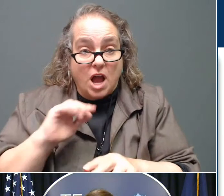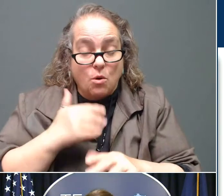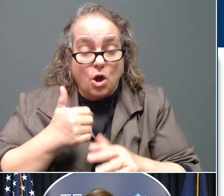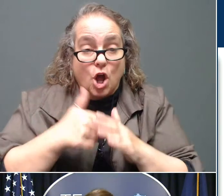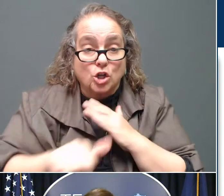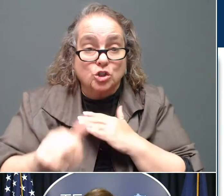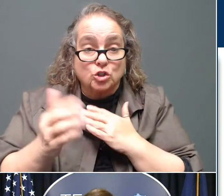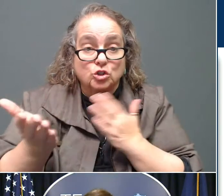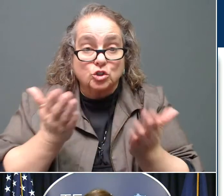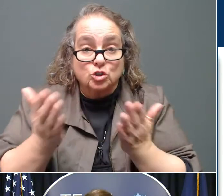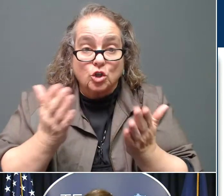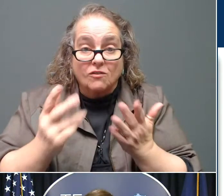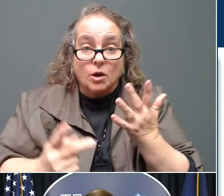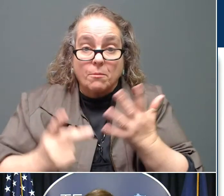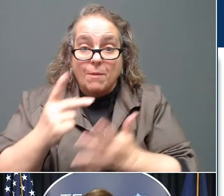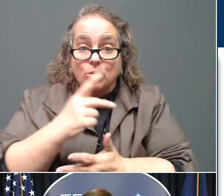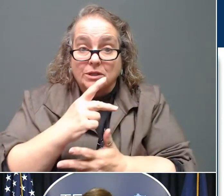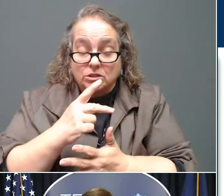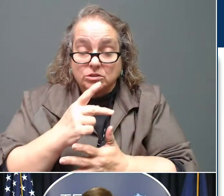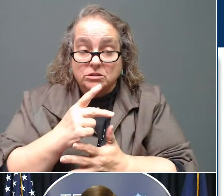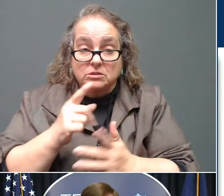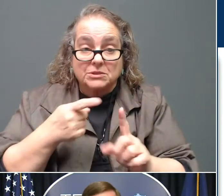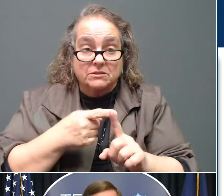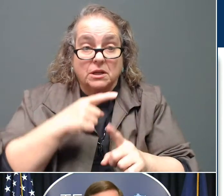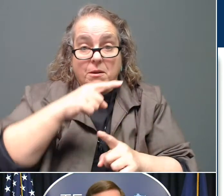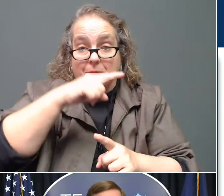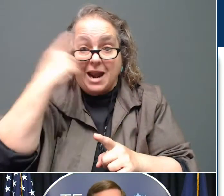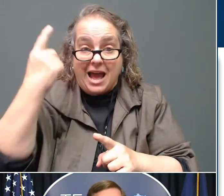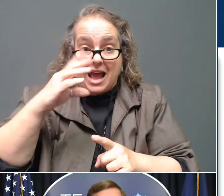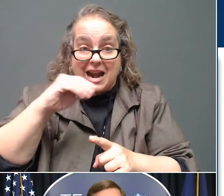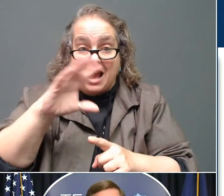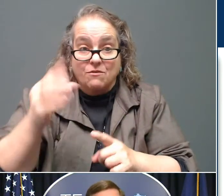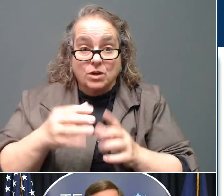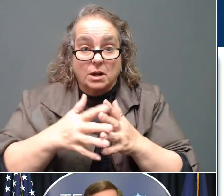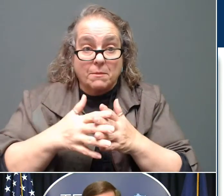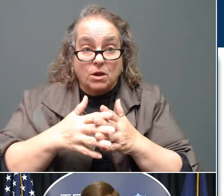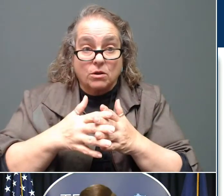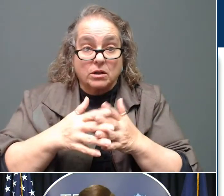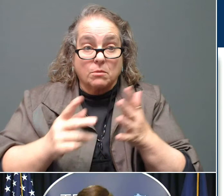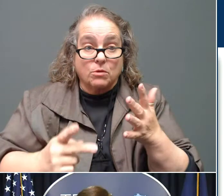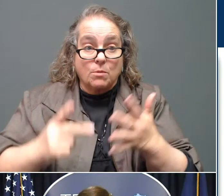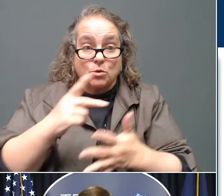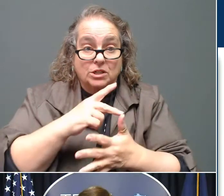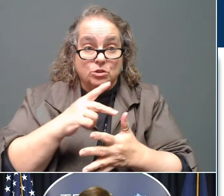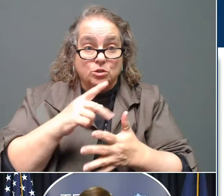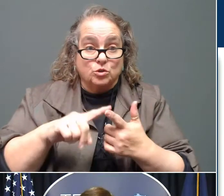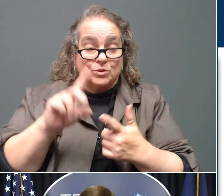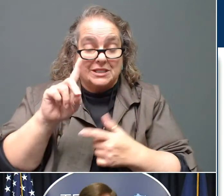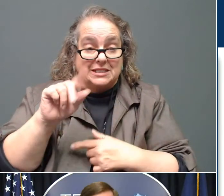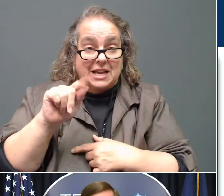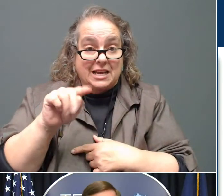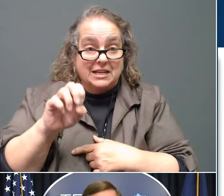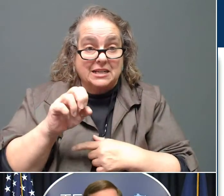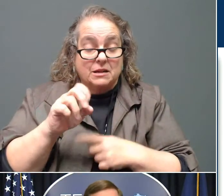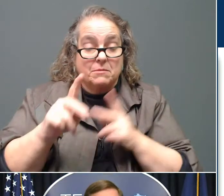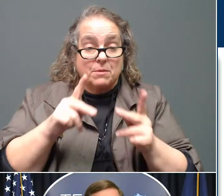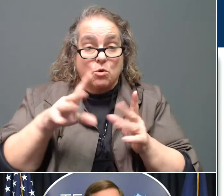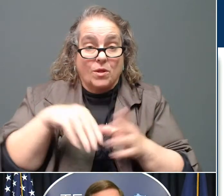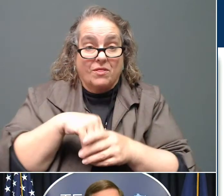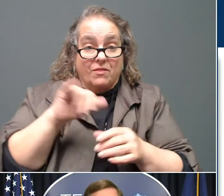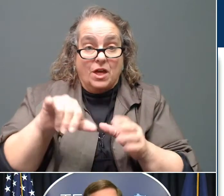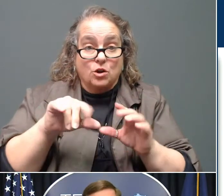populations, specifically our Black and African American population, to date, individuals in that group have received